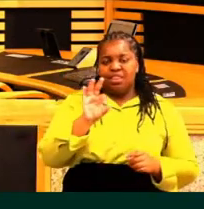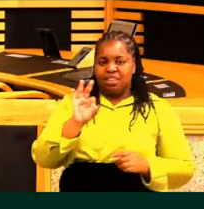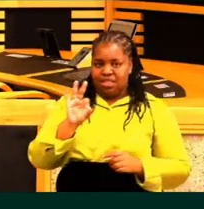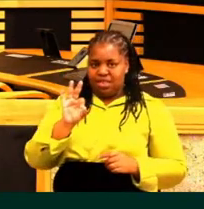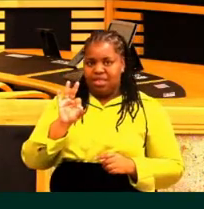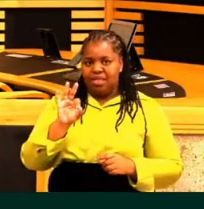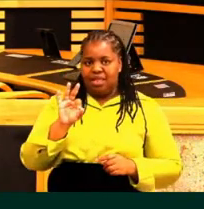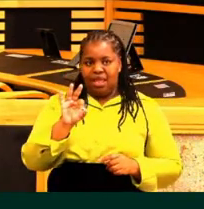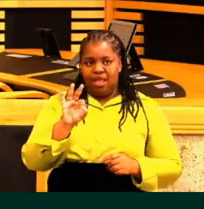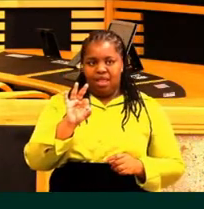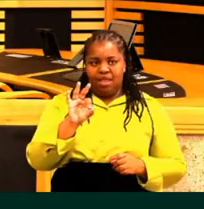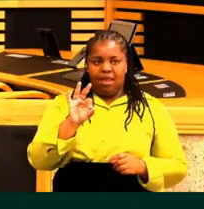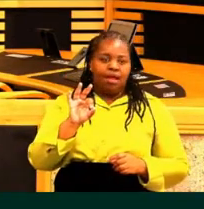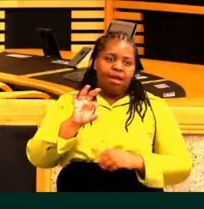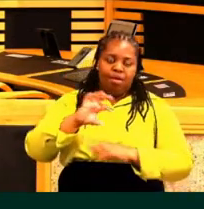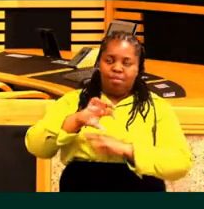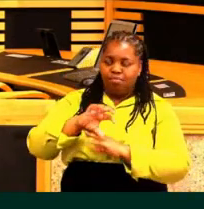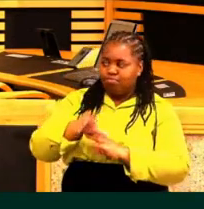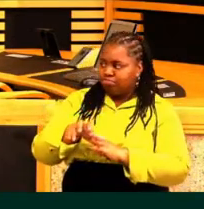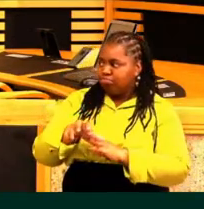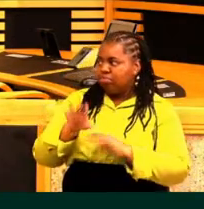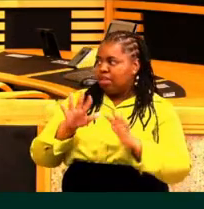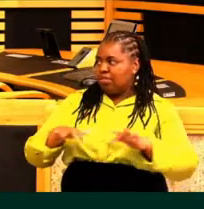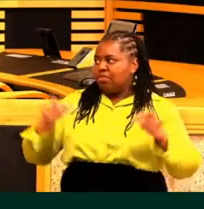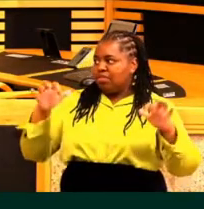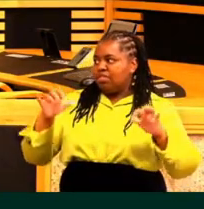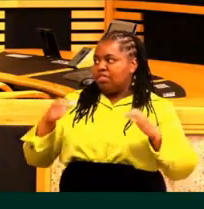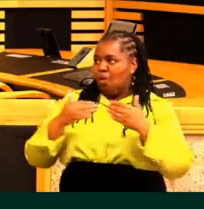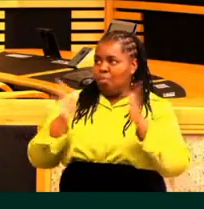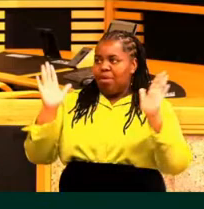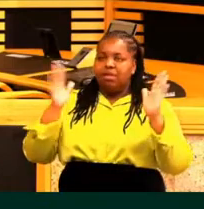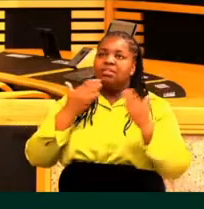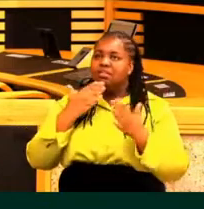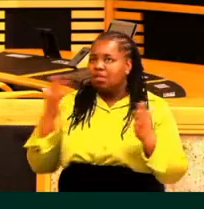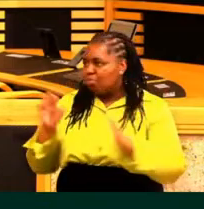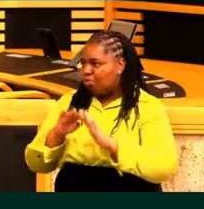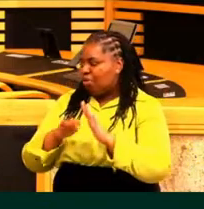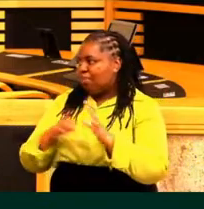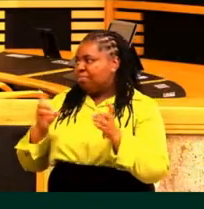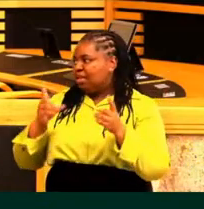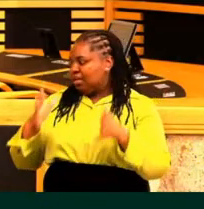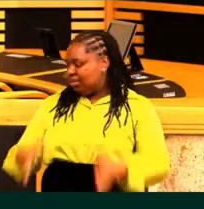Cape provincial youth Parliament open I thank you program director